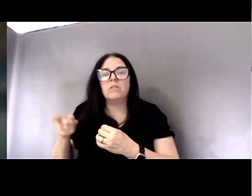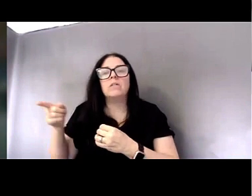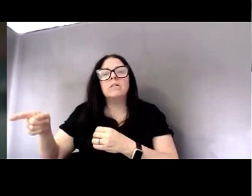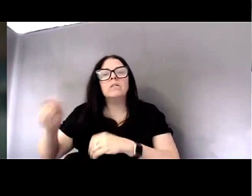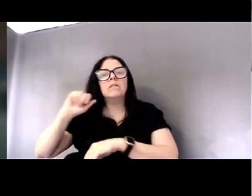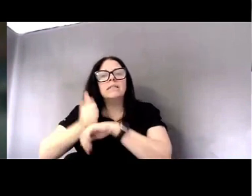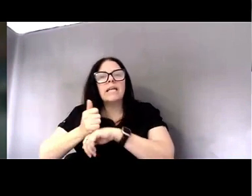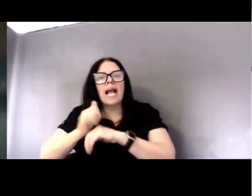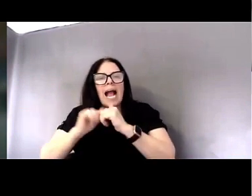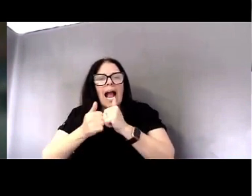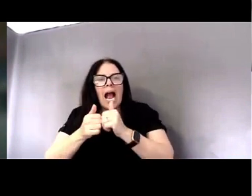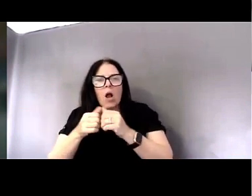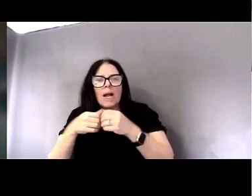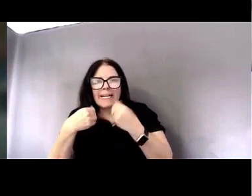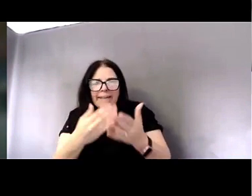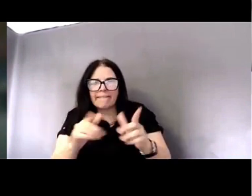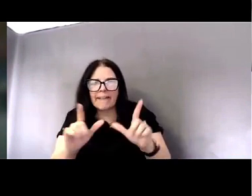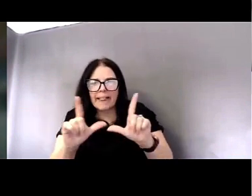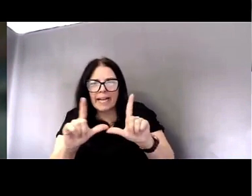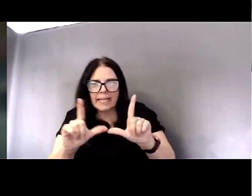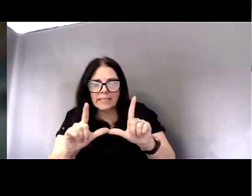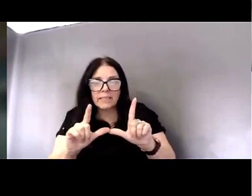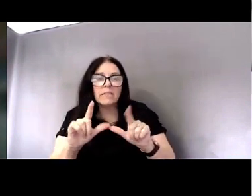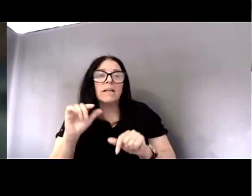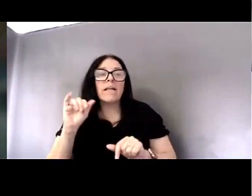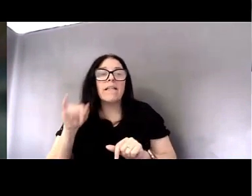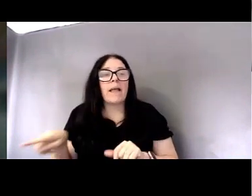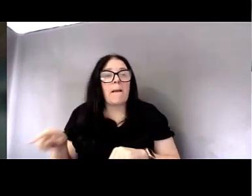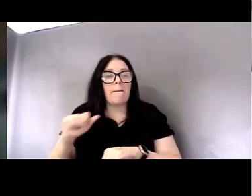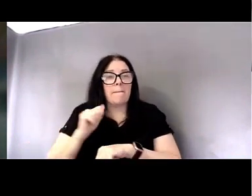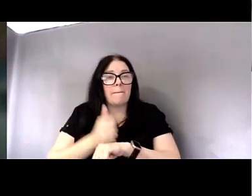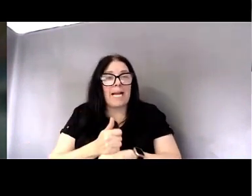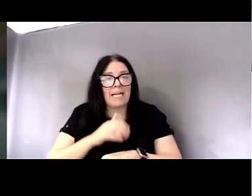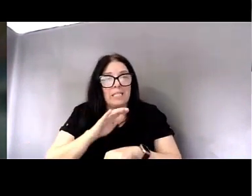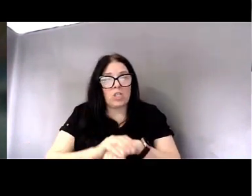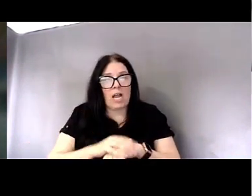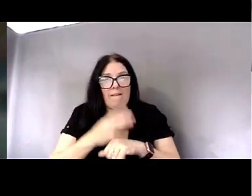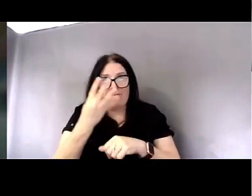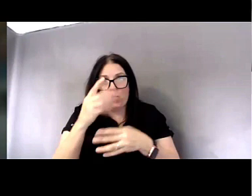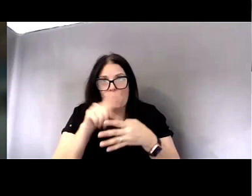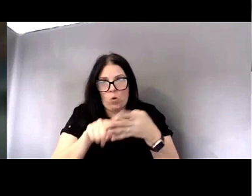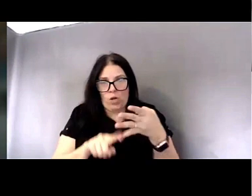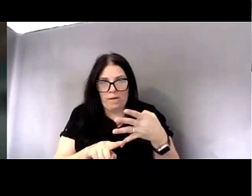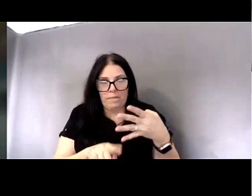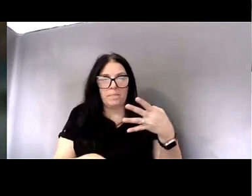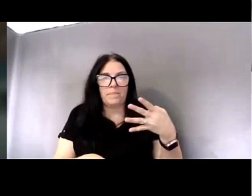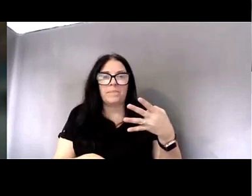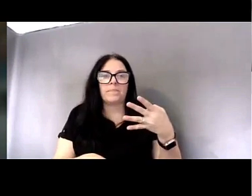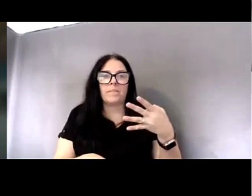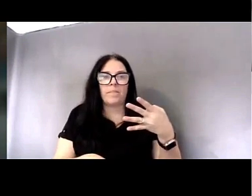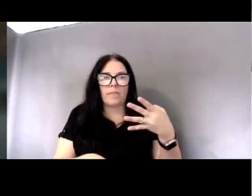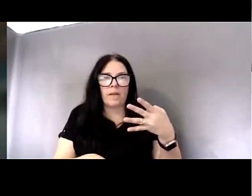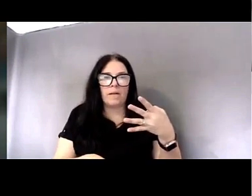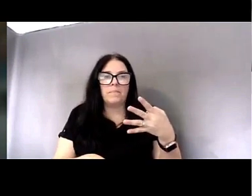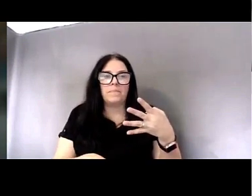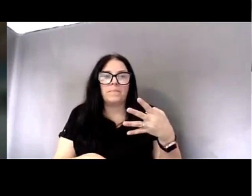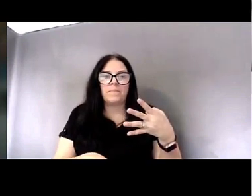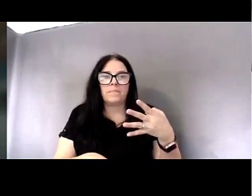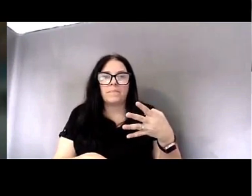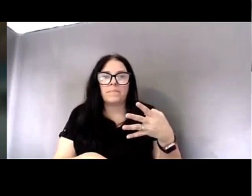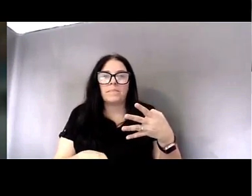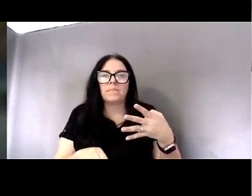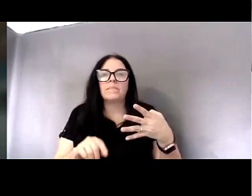of a license. And it's basically based on 4 items. And you'll find that throughout our